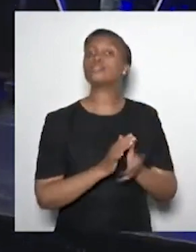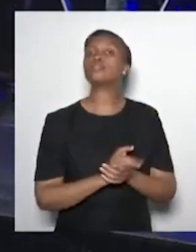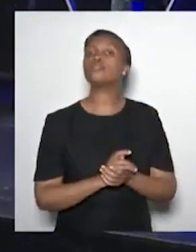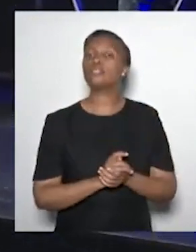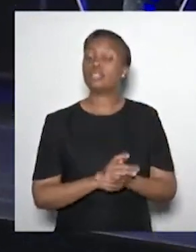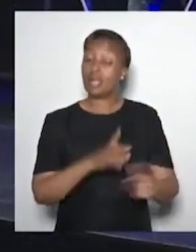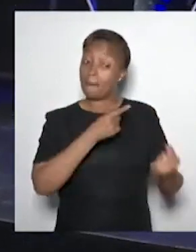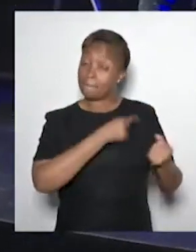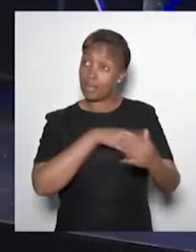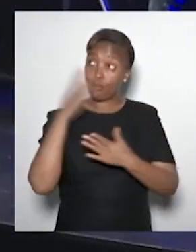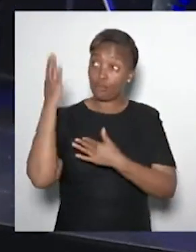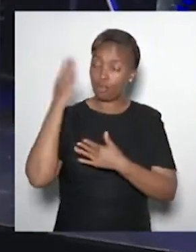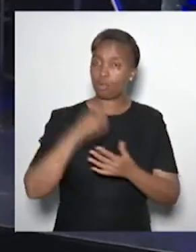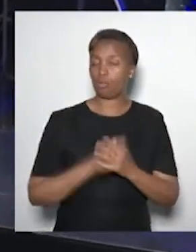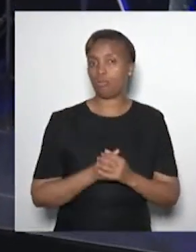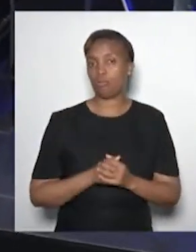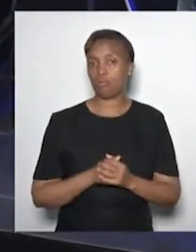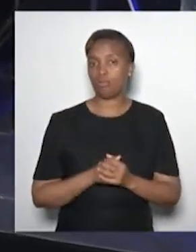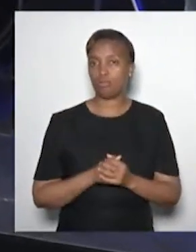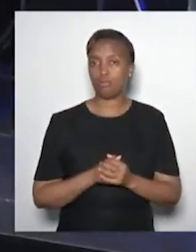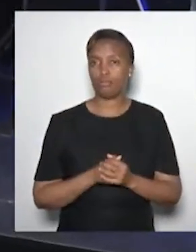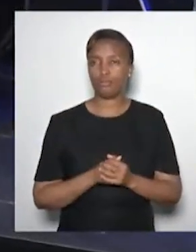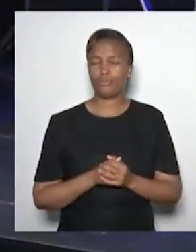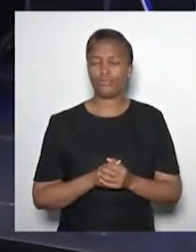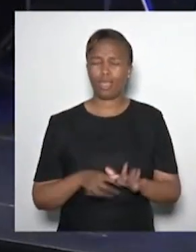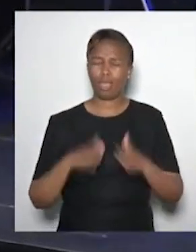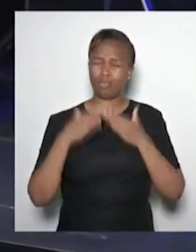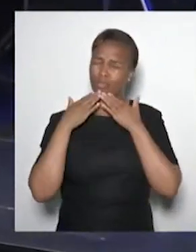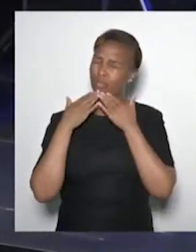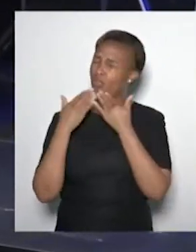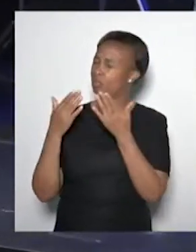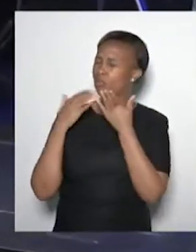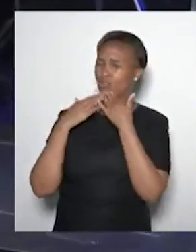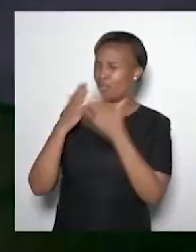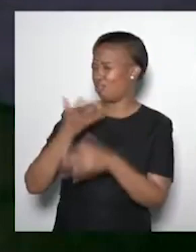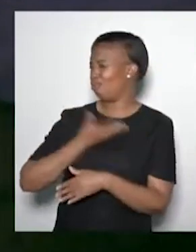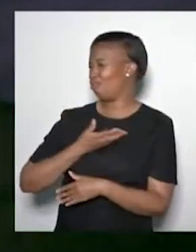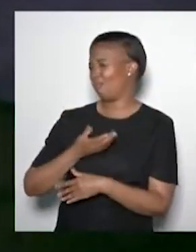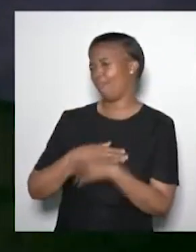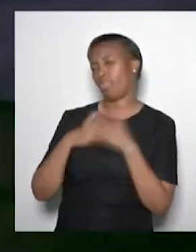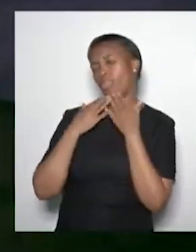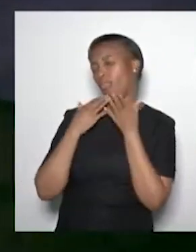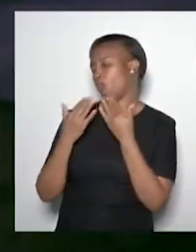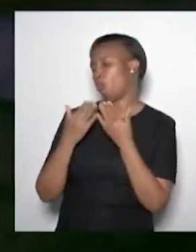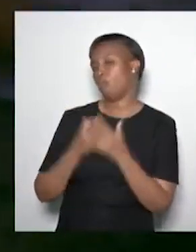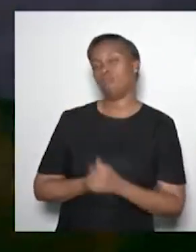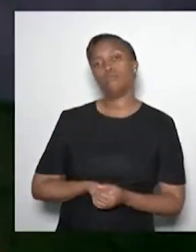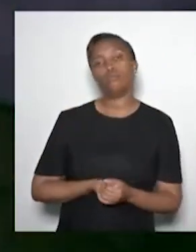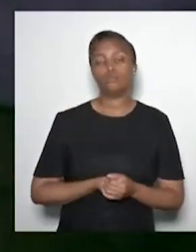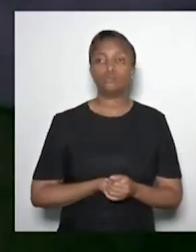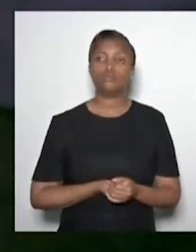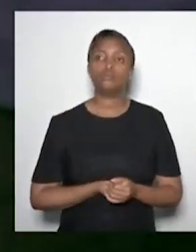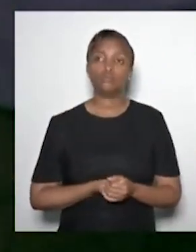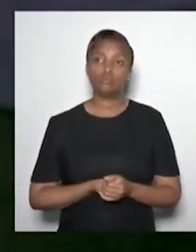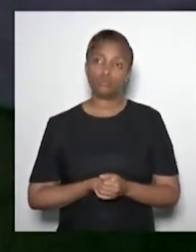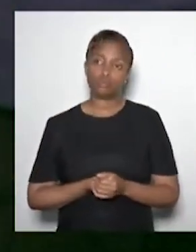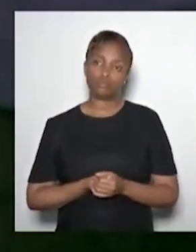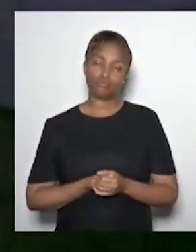by the power of God. So, Papa, thank you so much. Akens, thank you. And